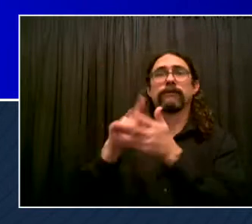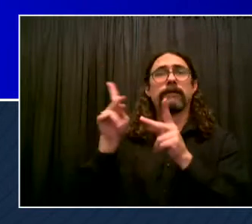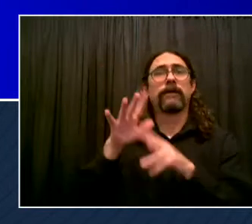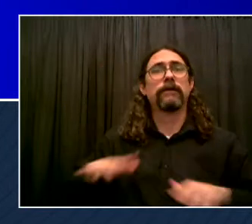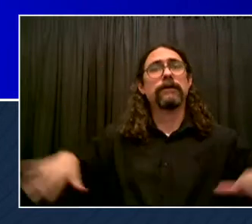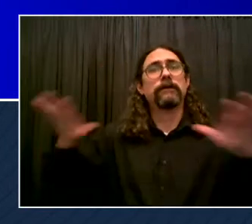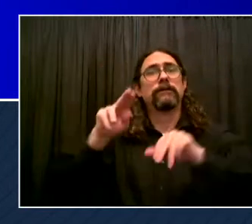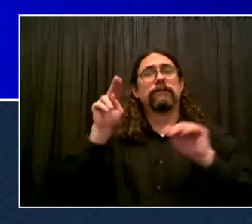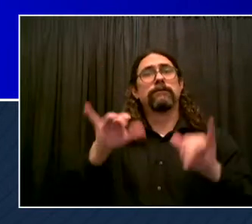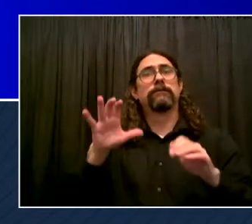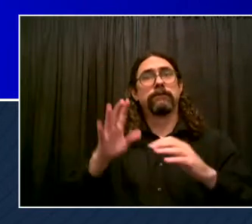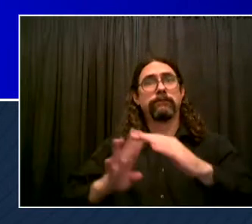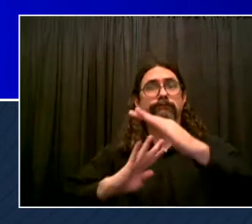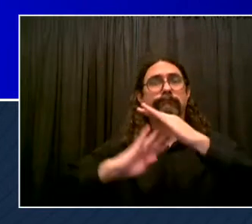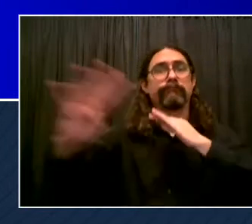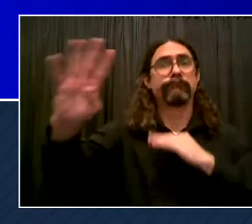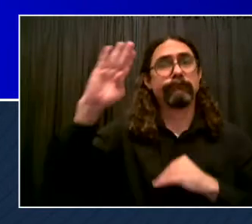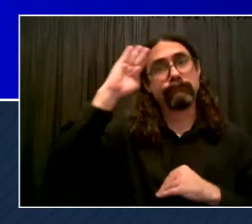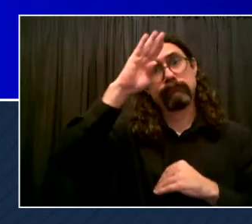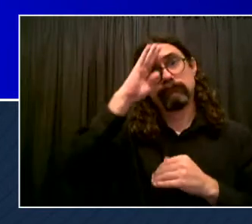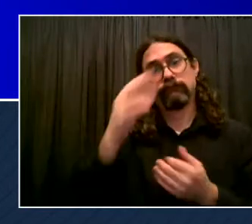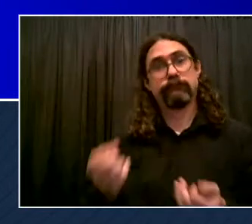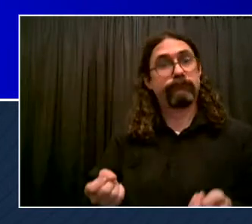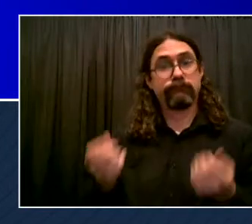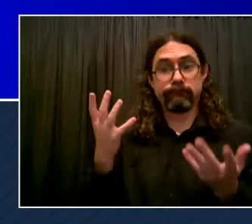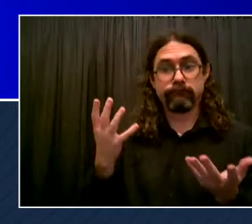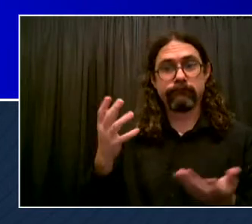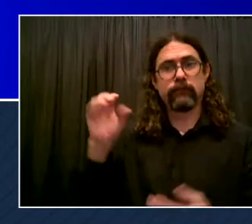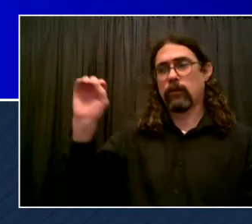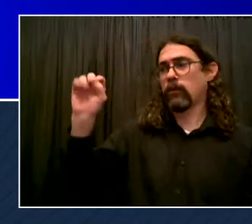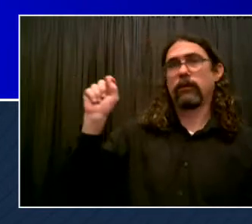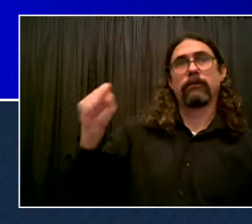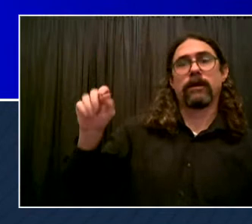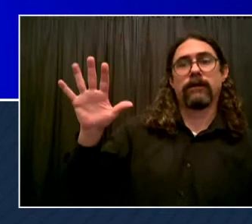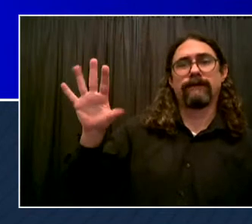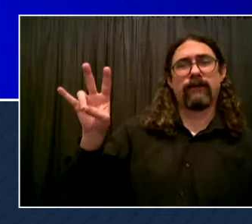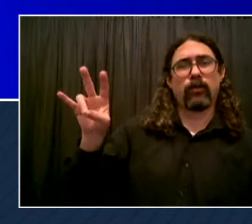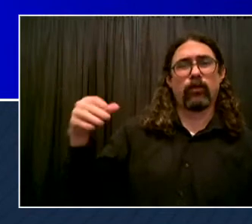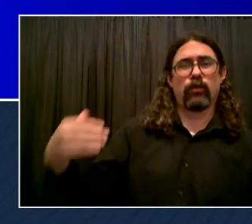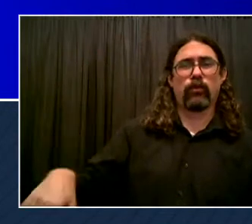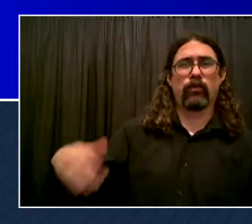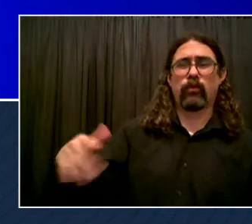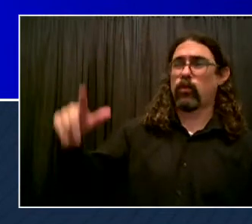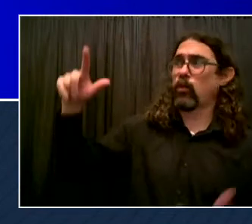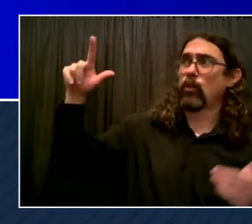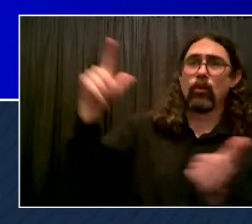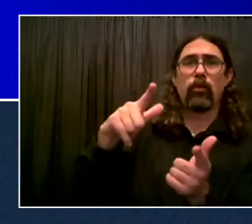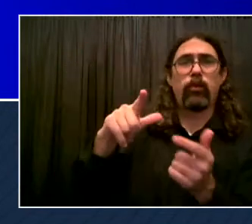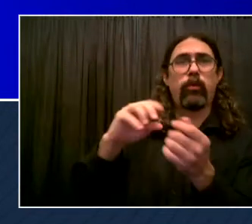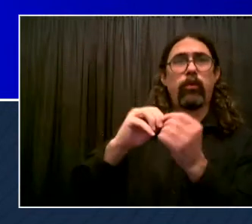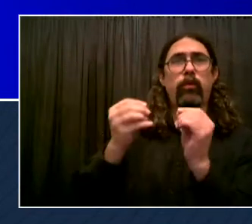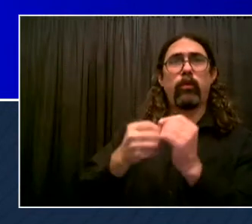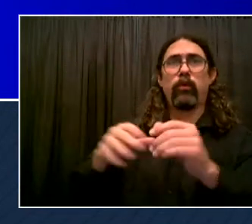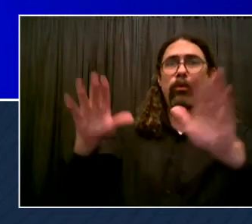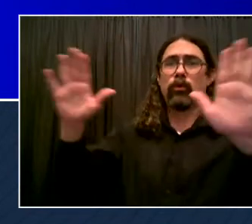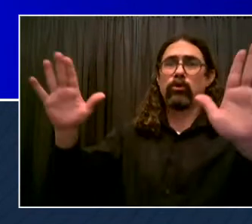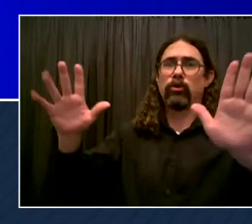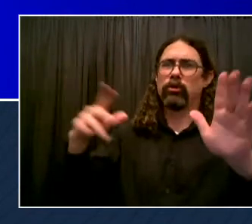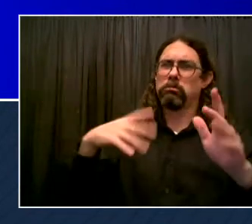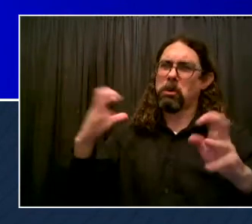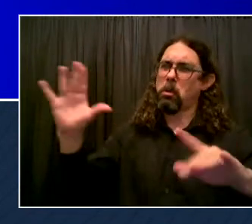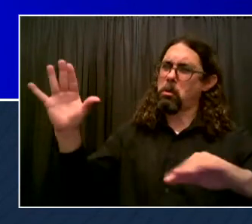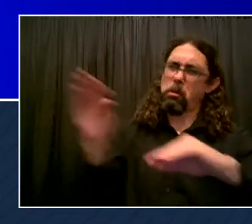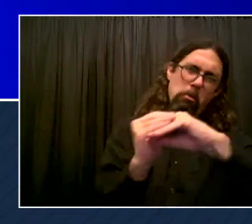0.57. That is amazing. And again, we need it to keep going down. We need more vaccination. This is how we keep protecting